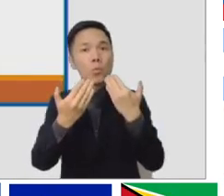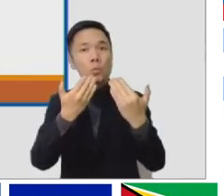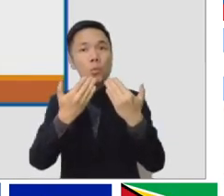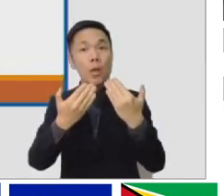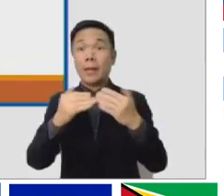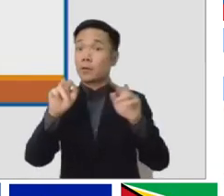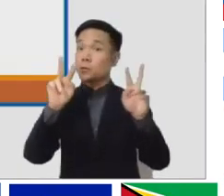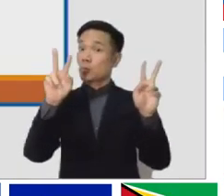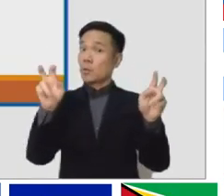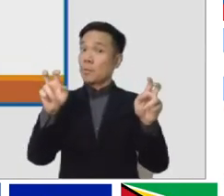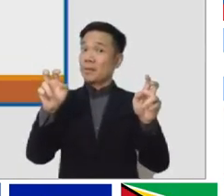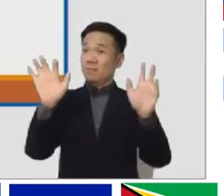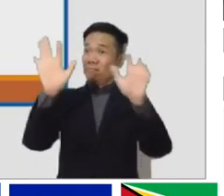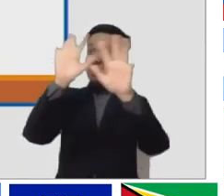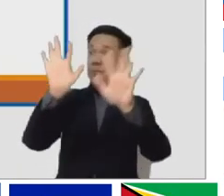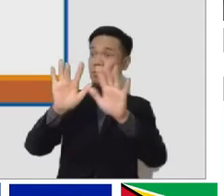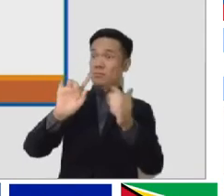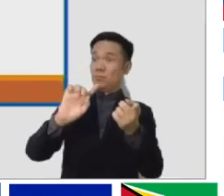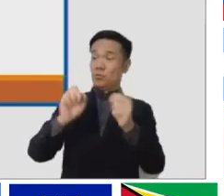threats.